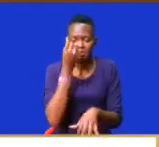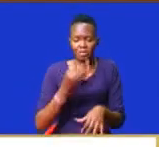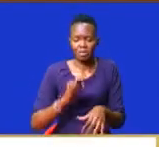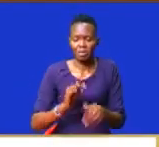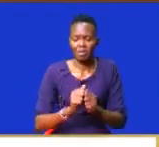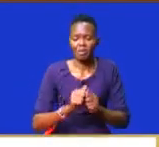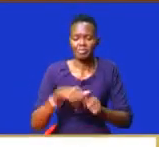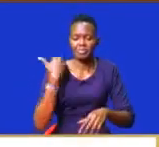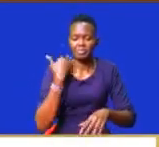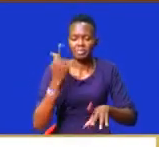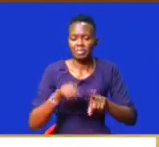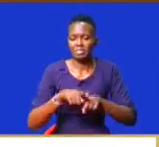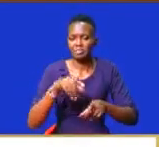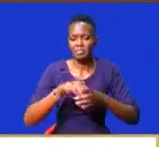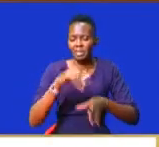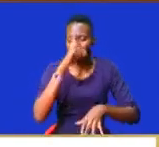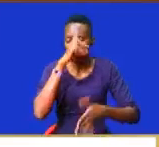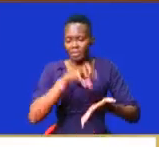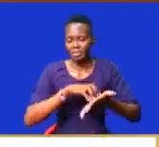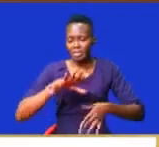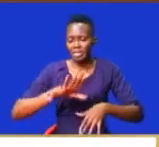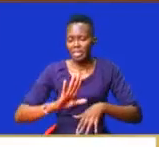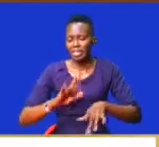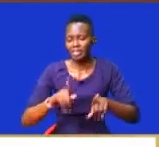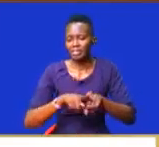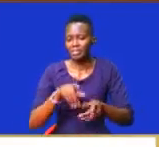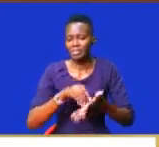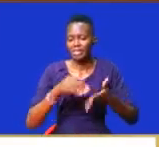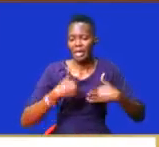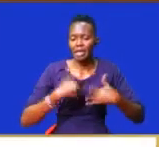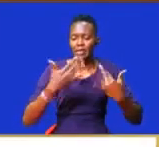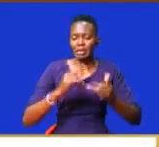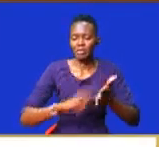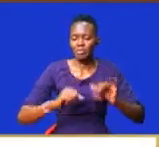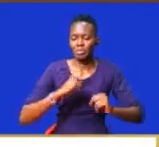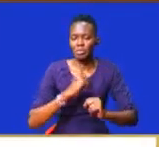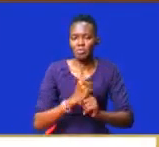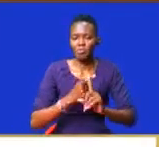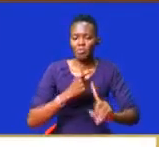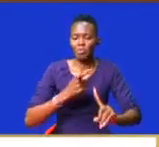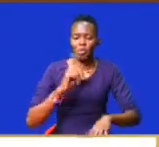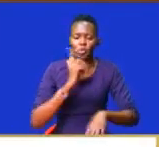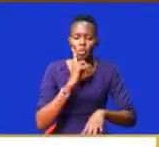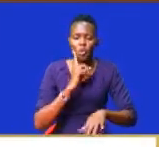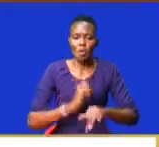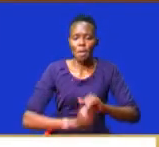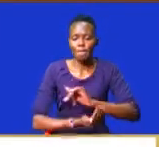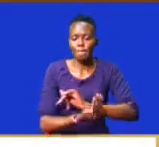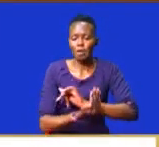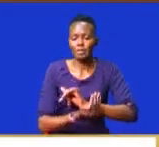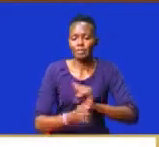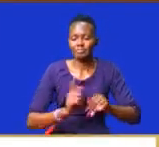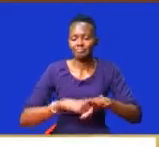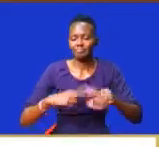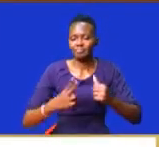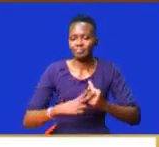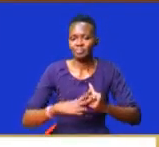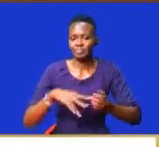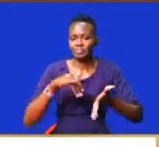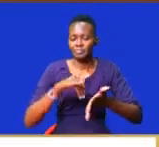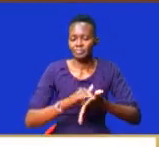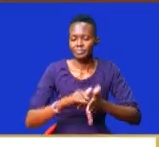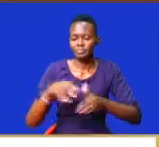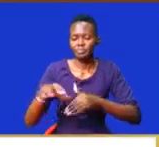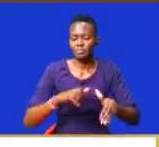kondele. Those of you sleeping kondele. Kono wadwa timwe. Chakre gini. Taichelo gini. Gimi lu. Oli market ma yume